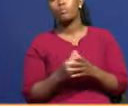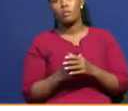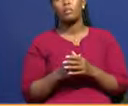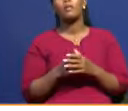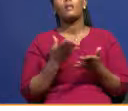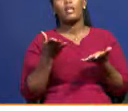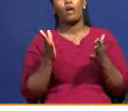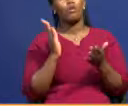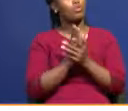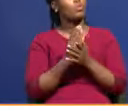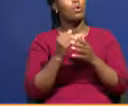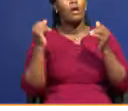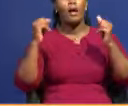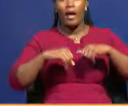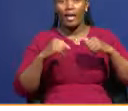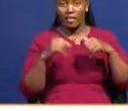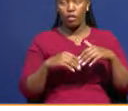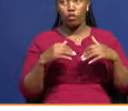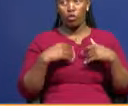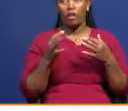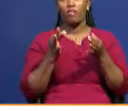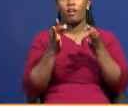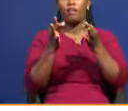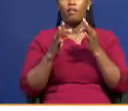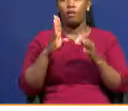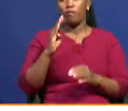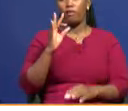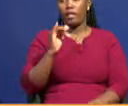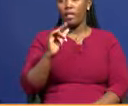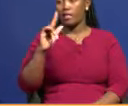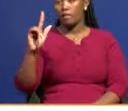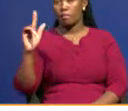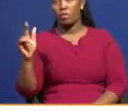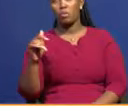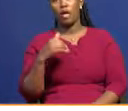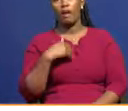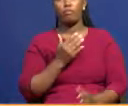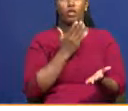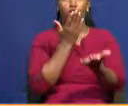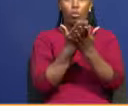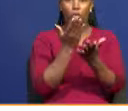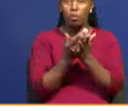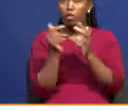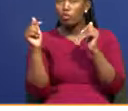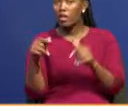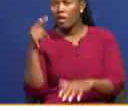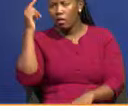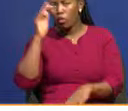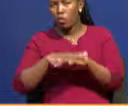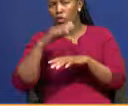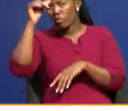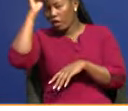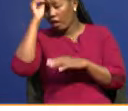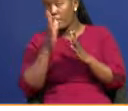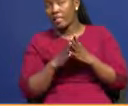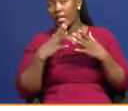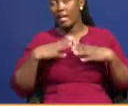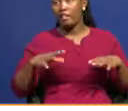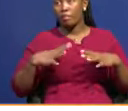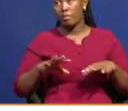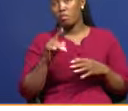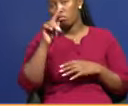the finance bill as proposed today is good for government and it's good for the citizen. Okay.